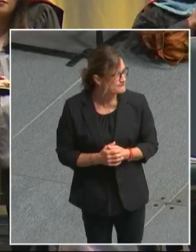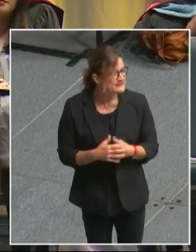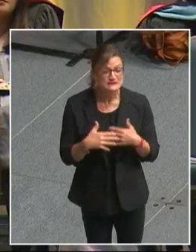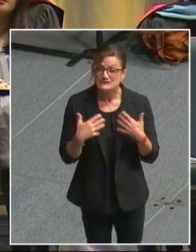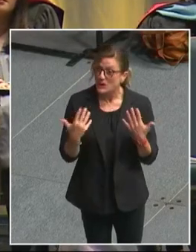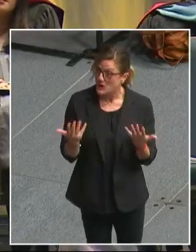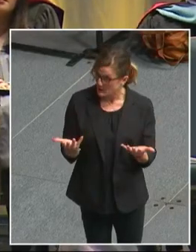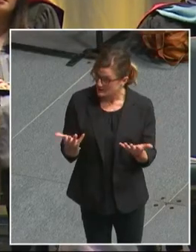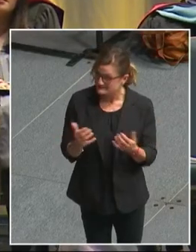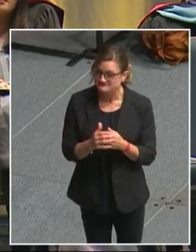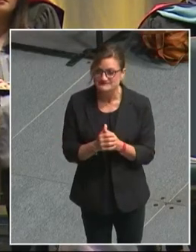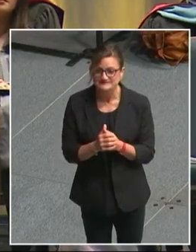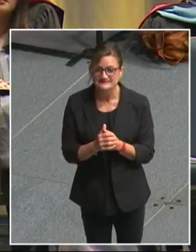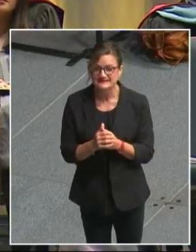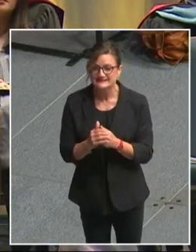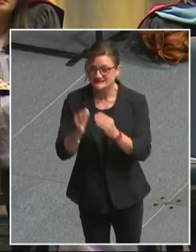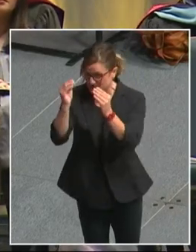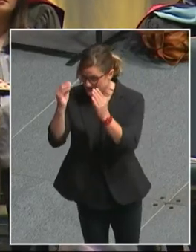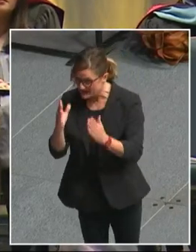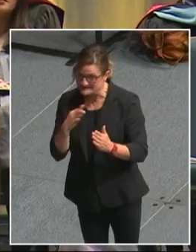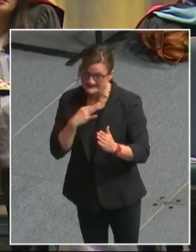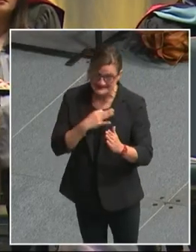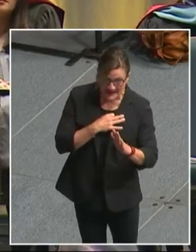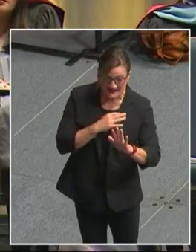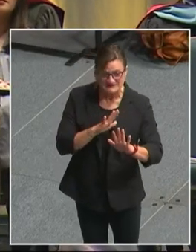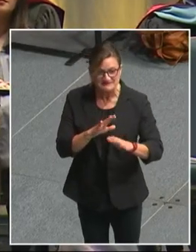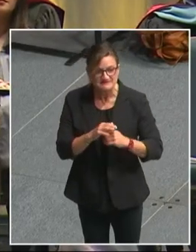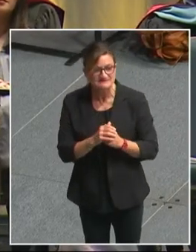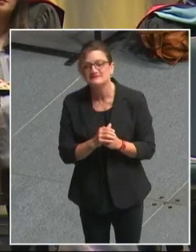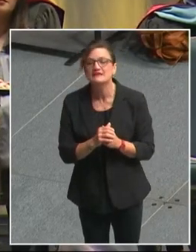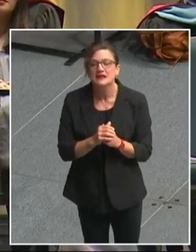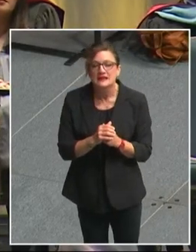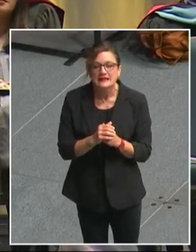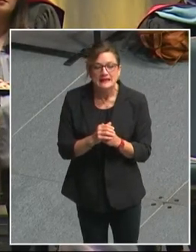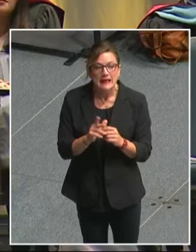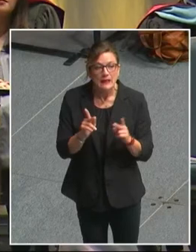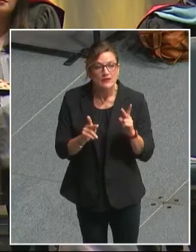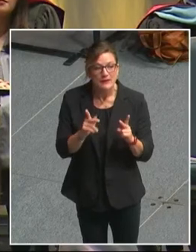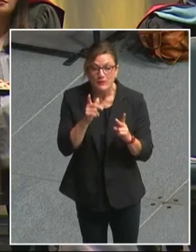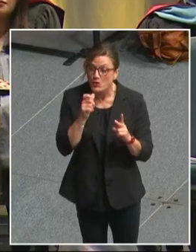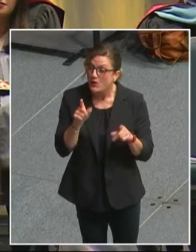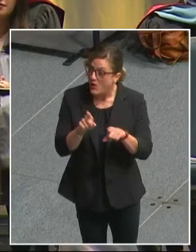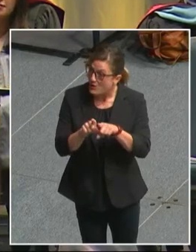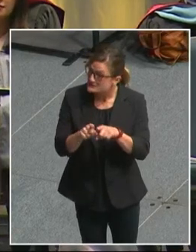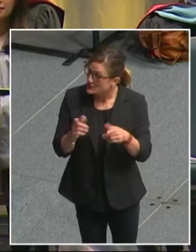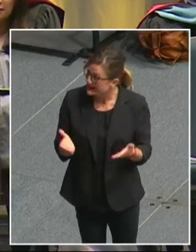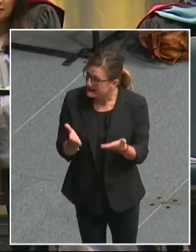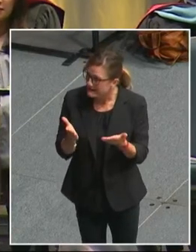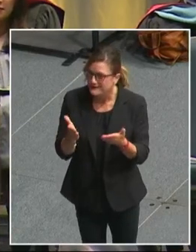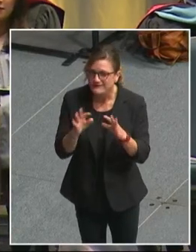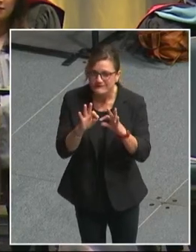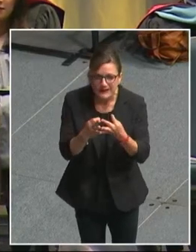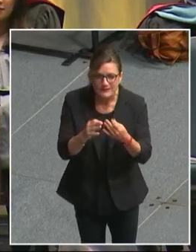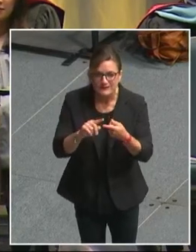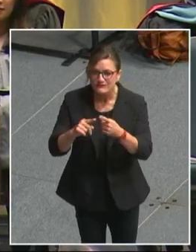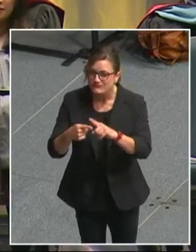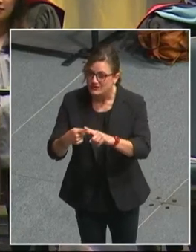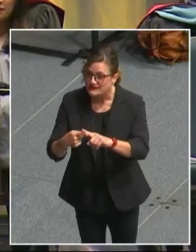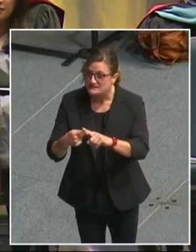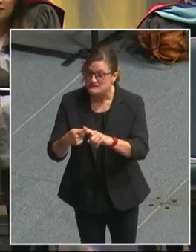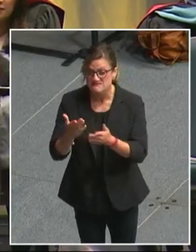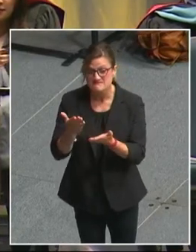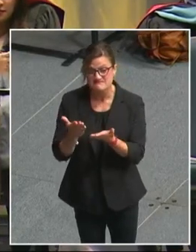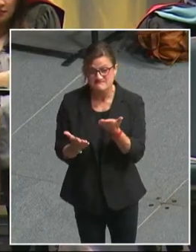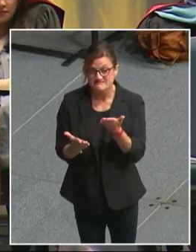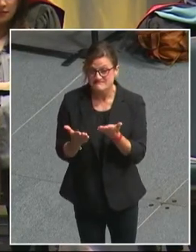So, along with the faculty and staff, probably the individuals who are in this room with you today, your family, your friends, perhaps